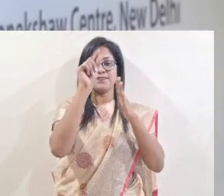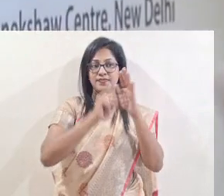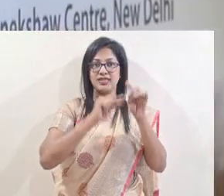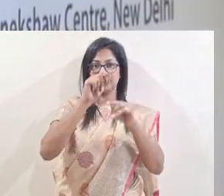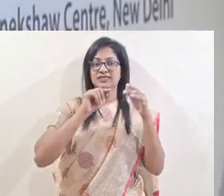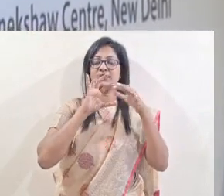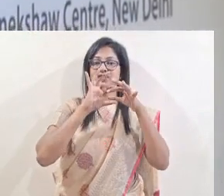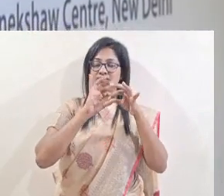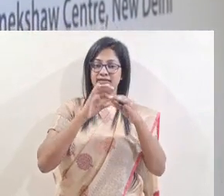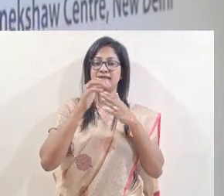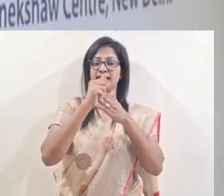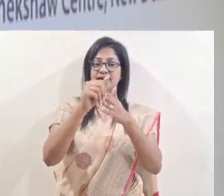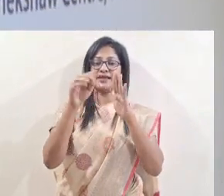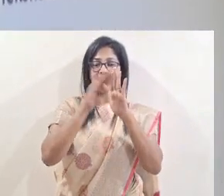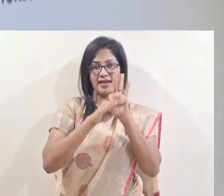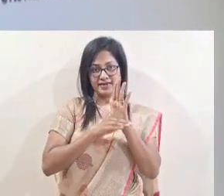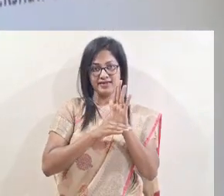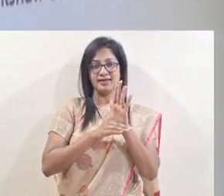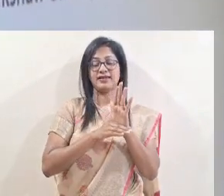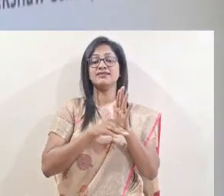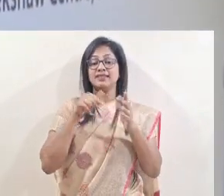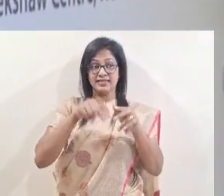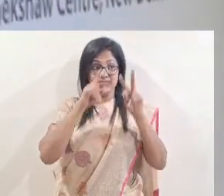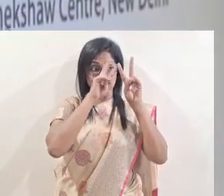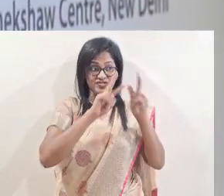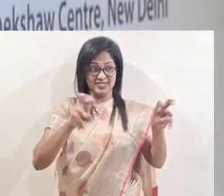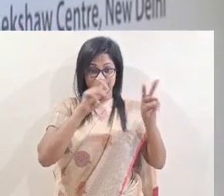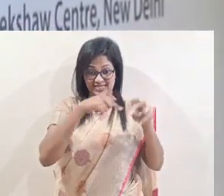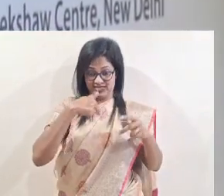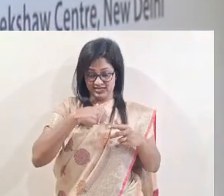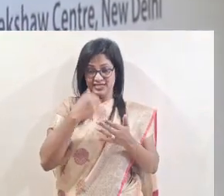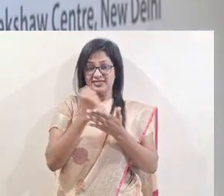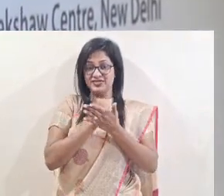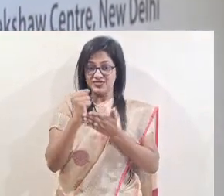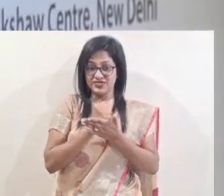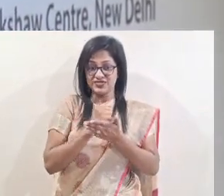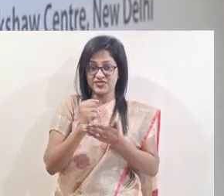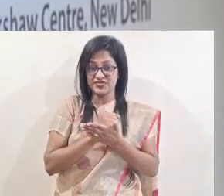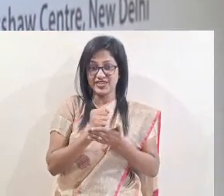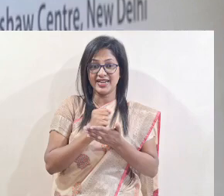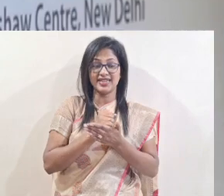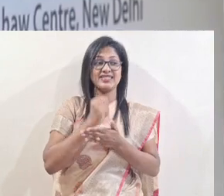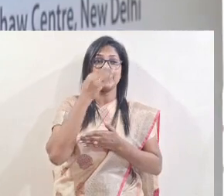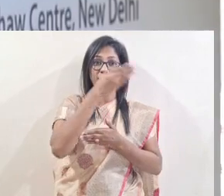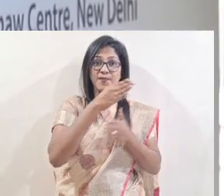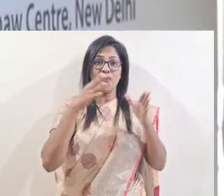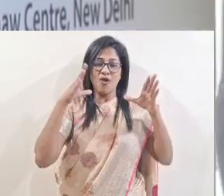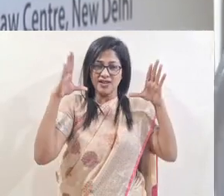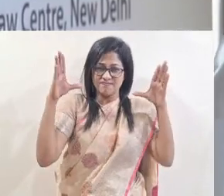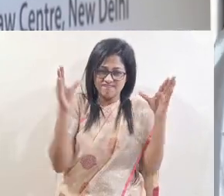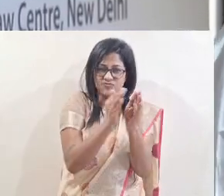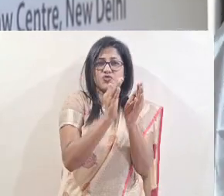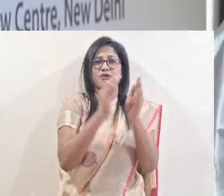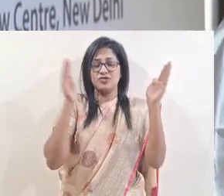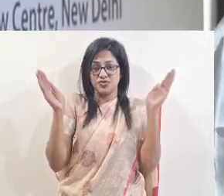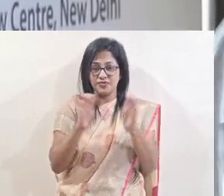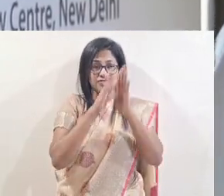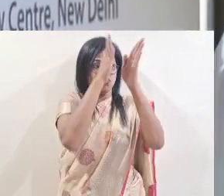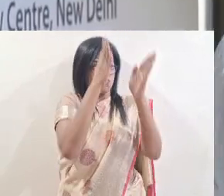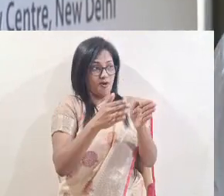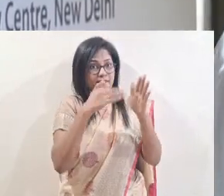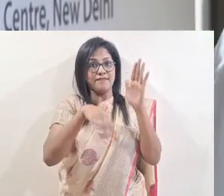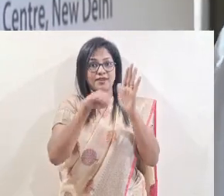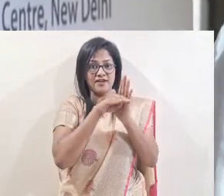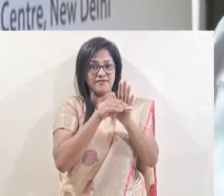and here in this study, what I have actually tried to go at more micro level, at shop level, which can be seen as